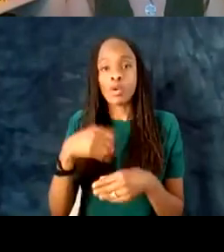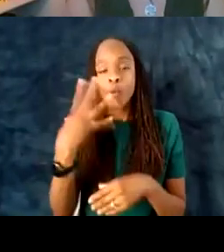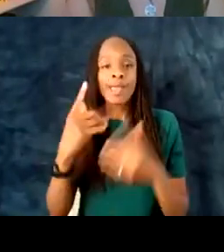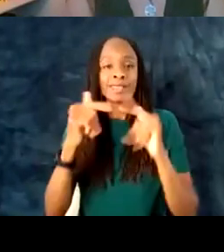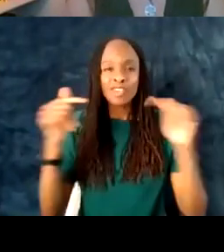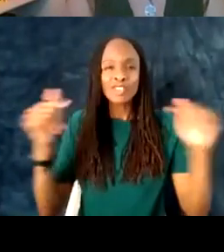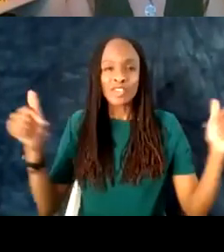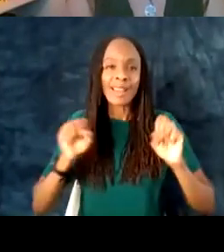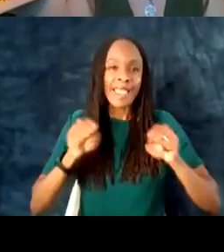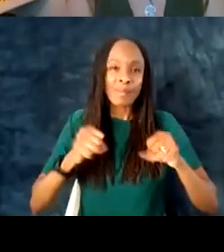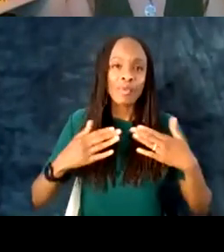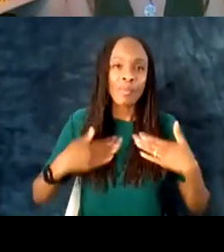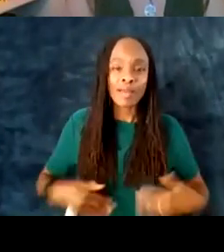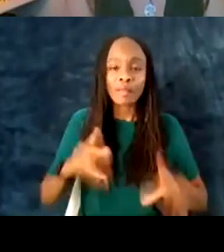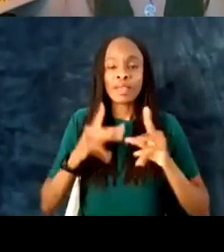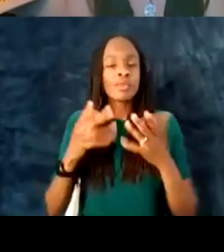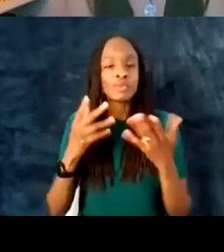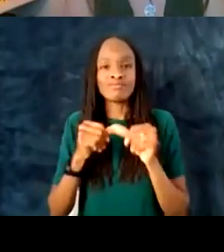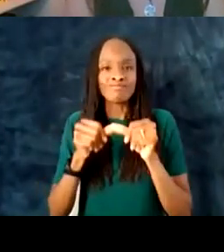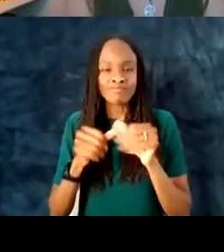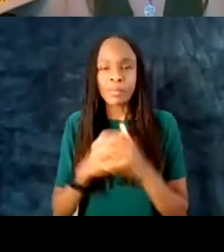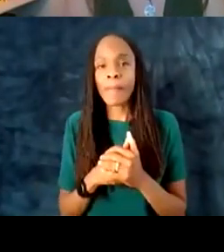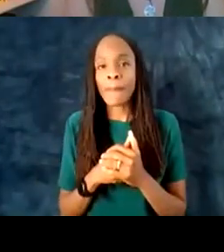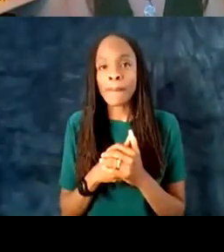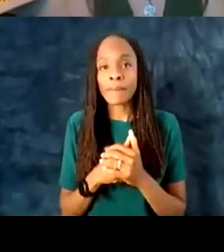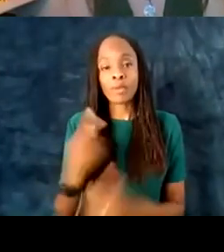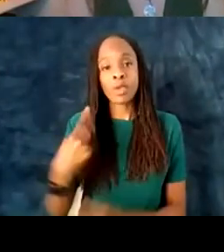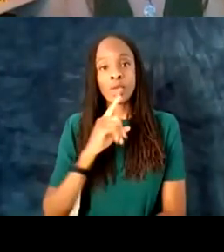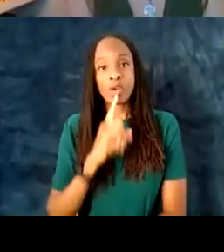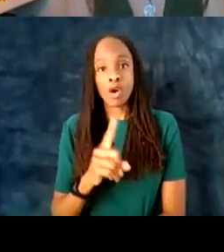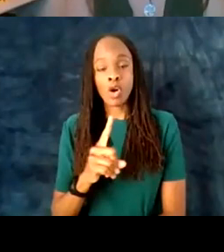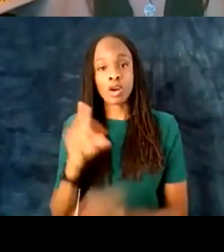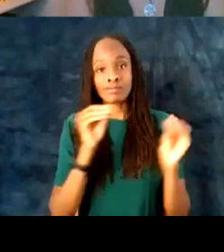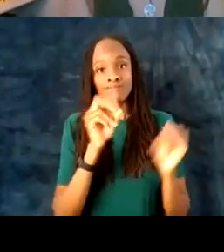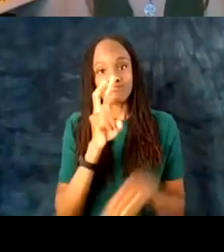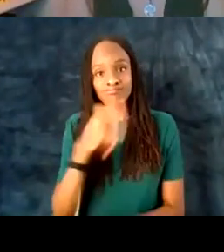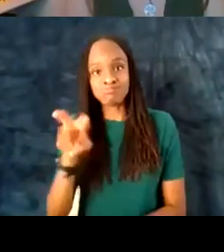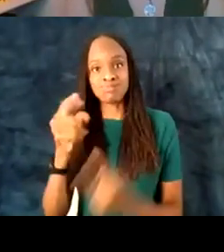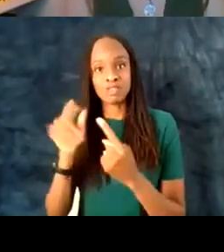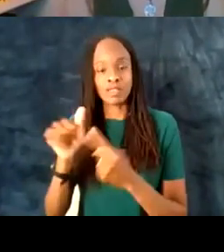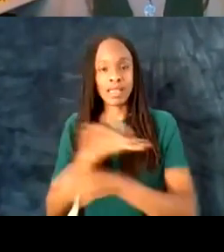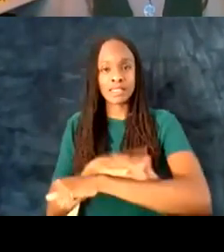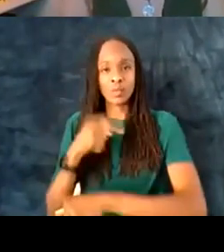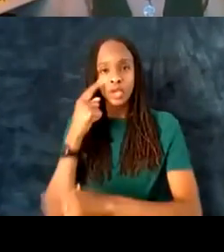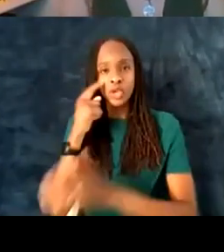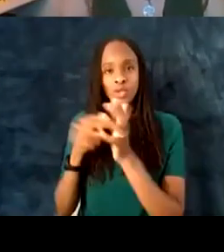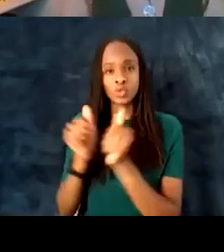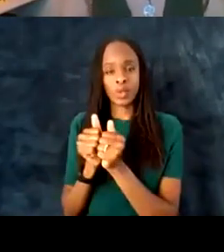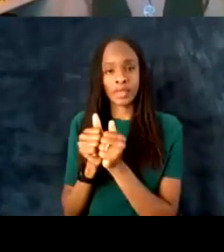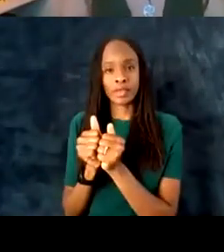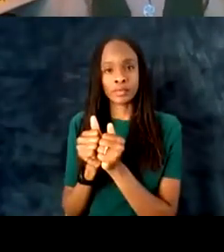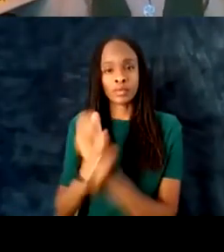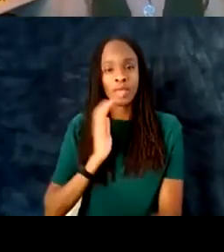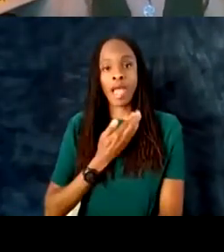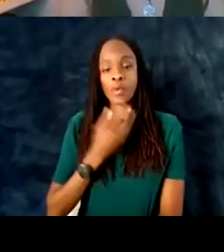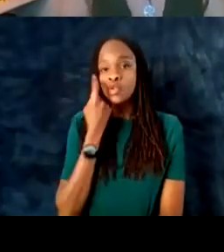et cetera, down all the lines. We are moving into that stage. You know, we noticed with our